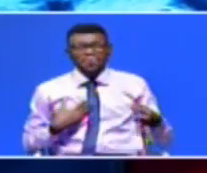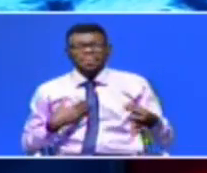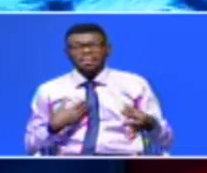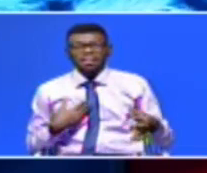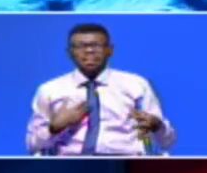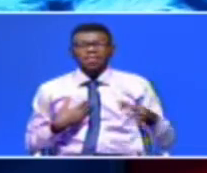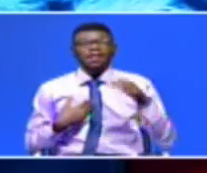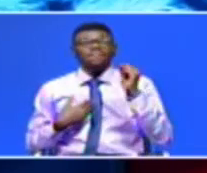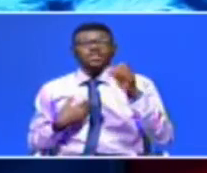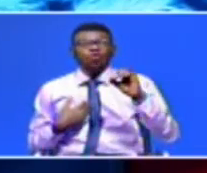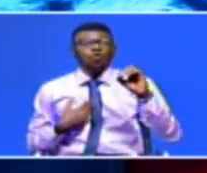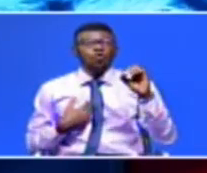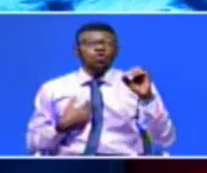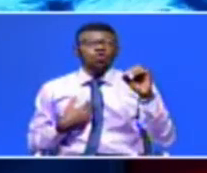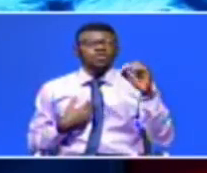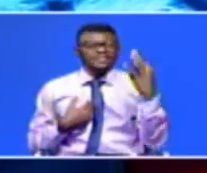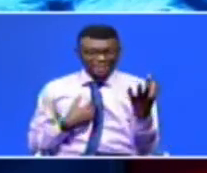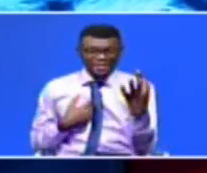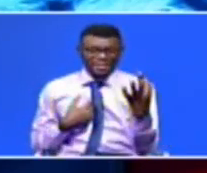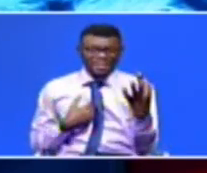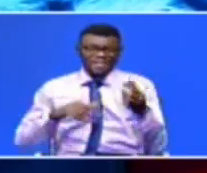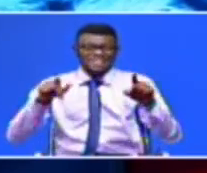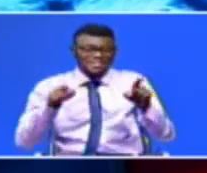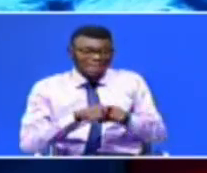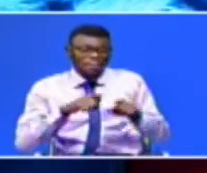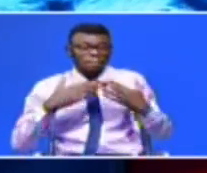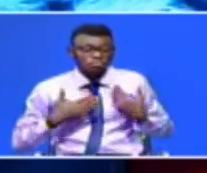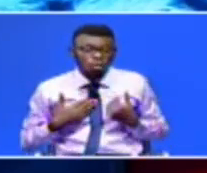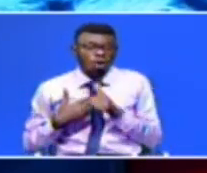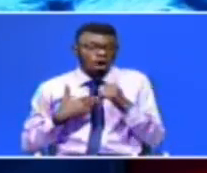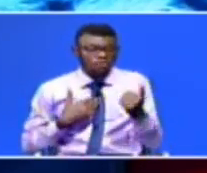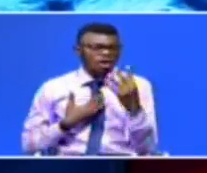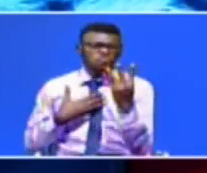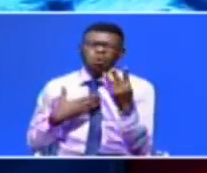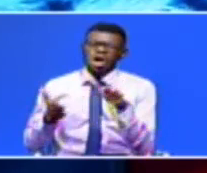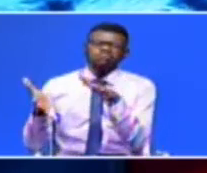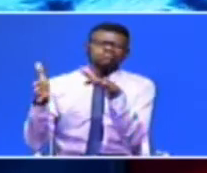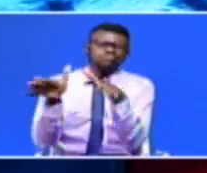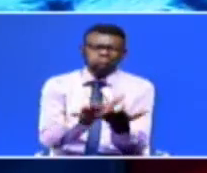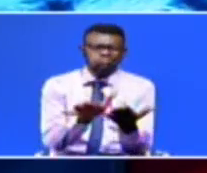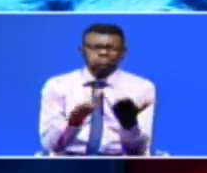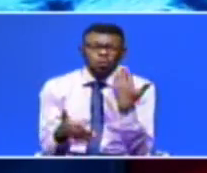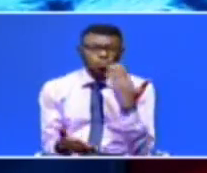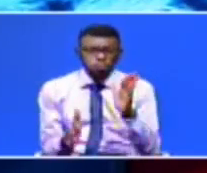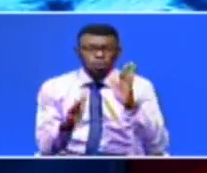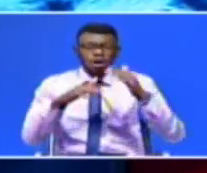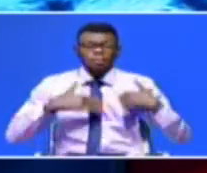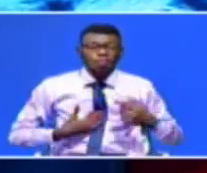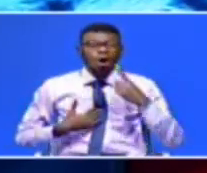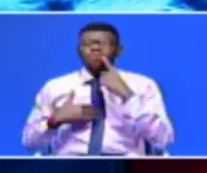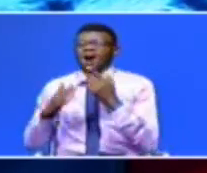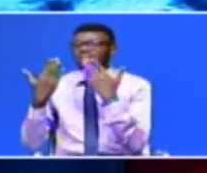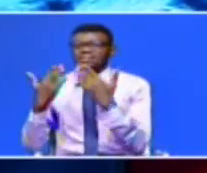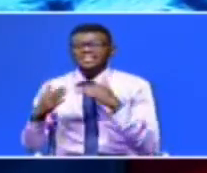3,503 saa 24 zilizopita. Wakati huo huo, watu wengine 4 wamefariki kufikisha jumla ya vifo 100